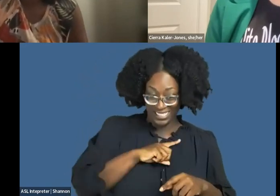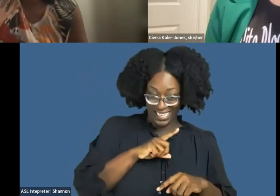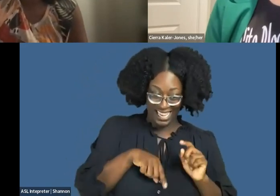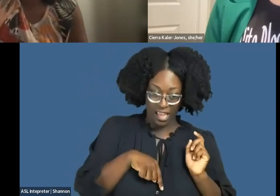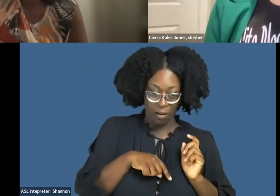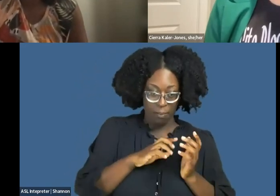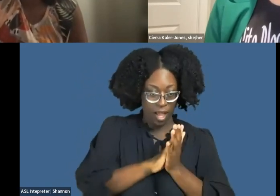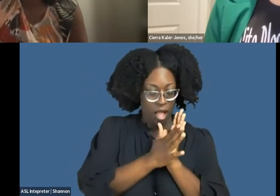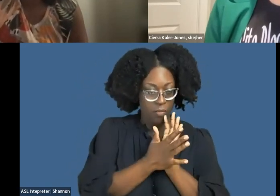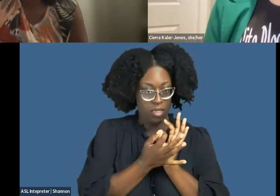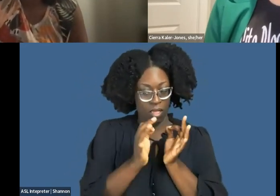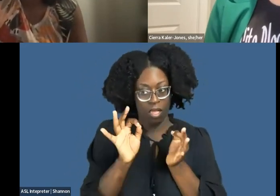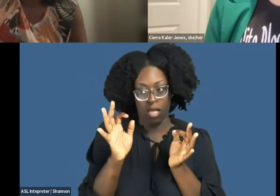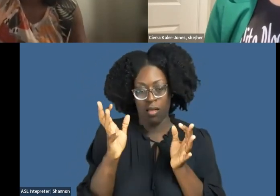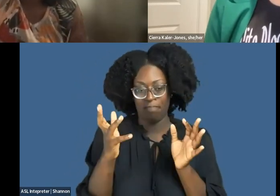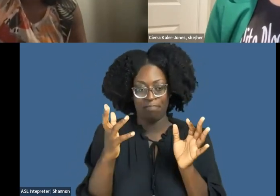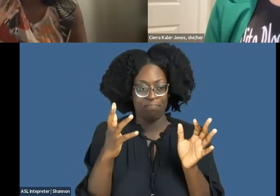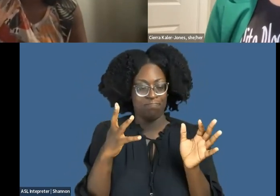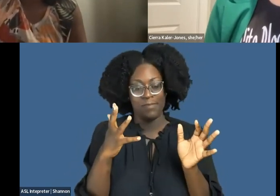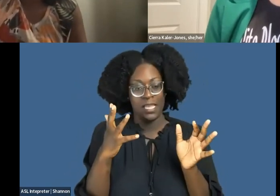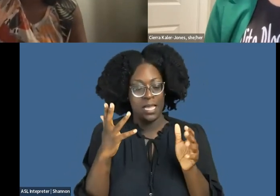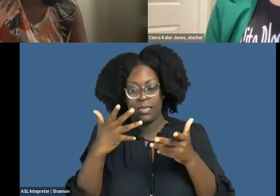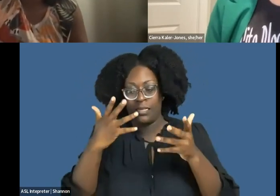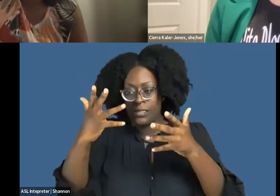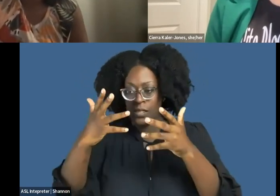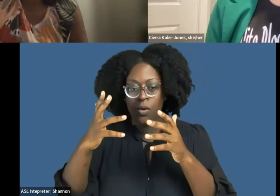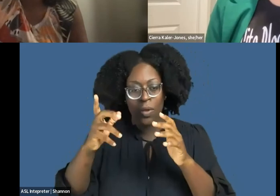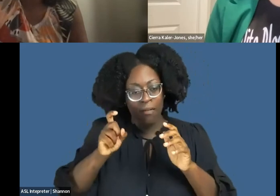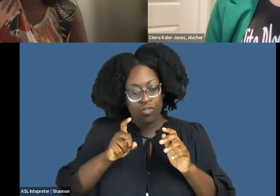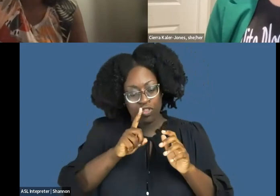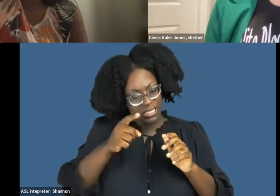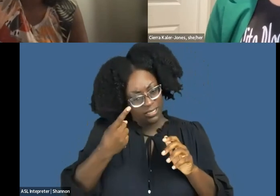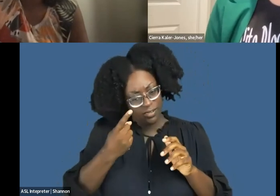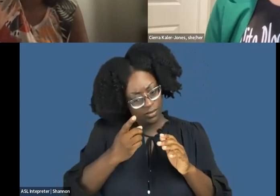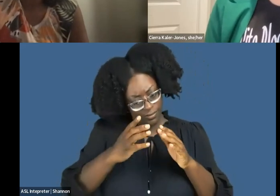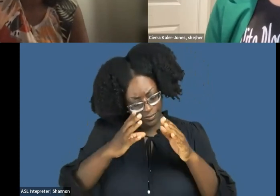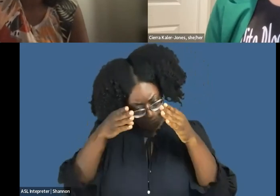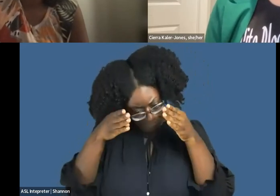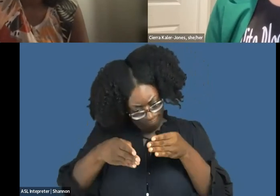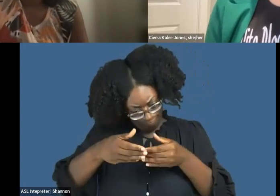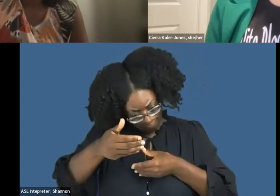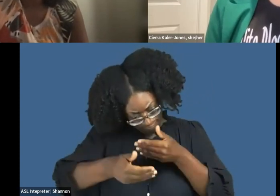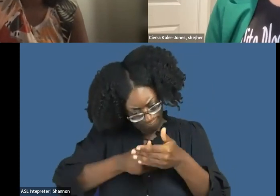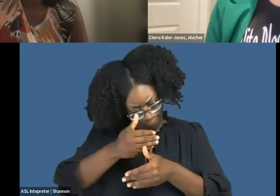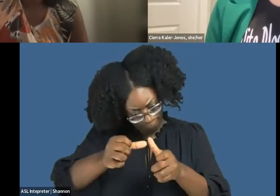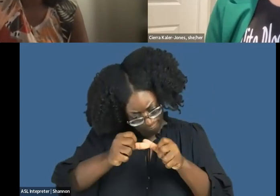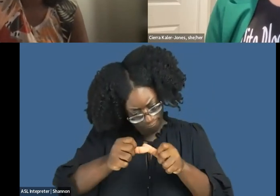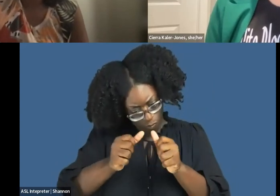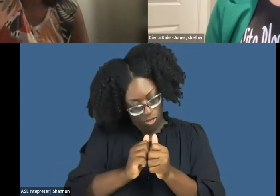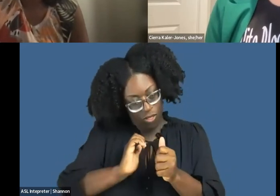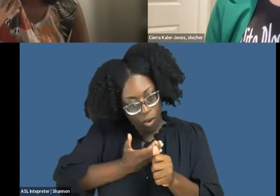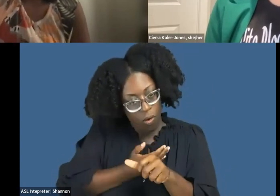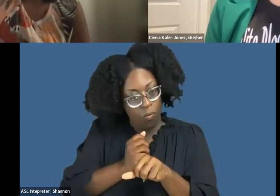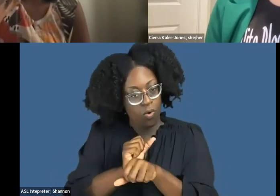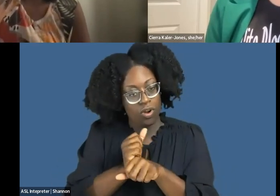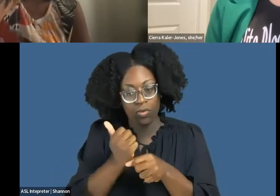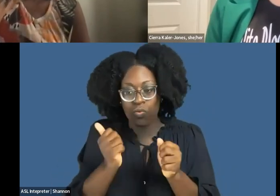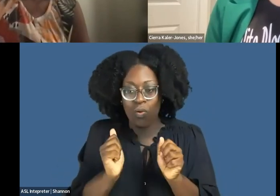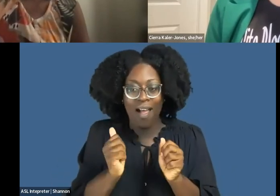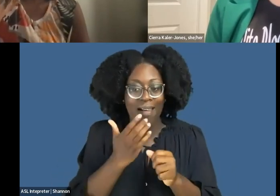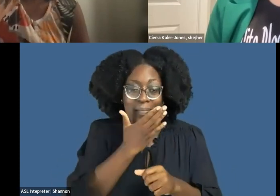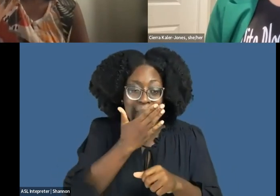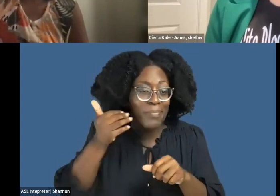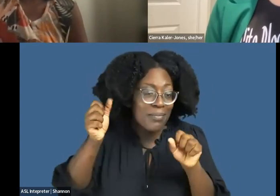about in our community becoming the target of that, be ready to, you know, support and stand up for them as much as possible. In that case, but you